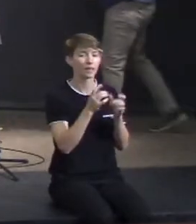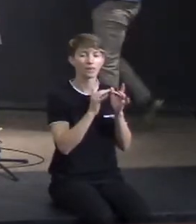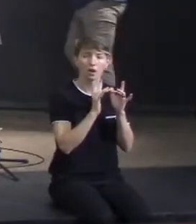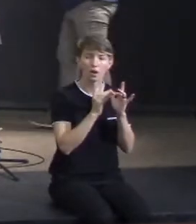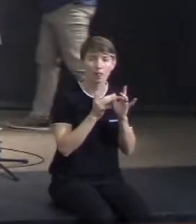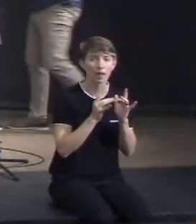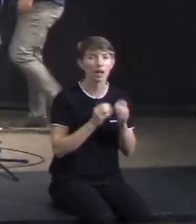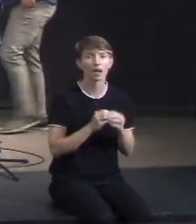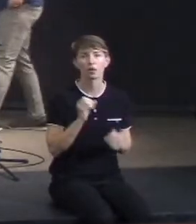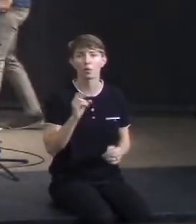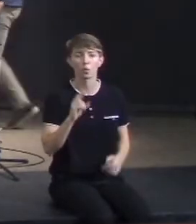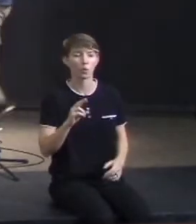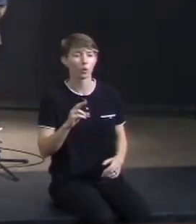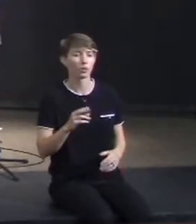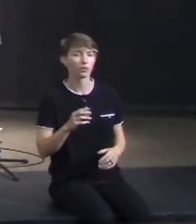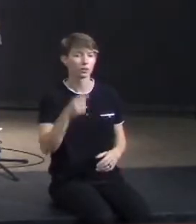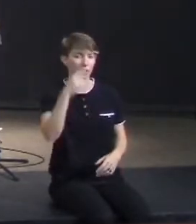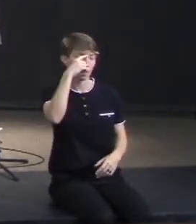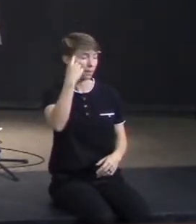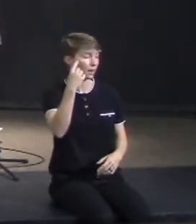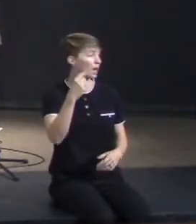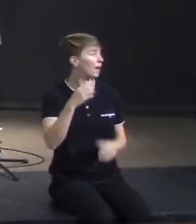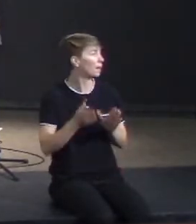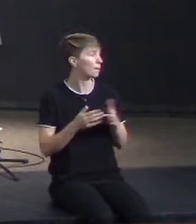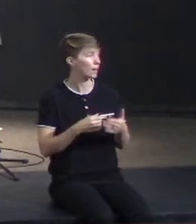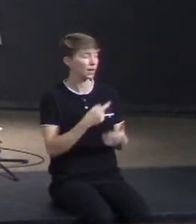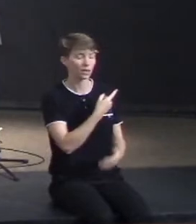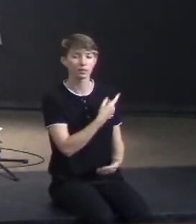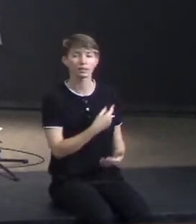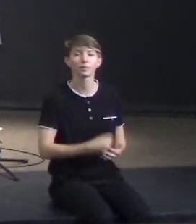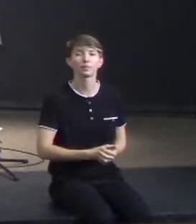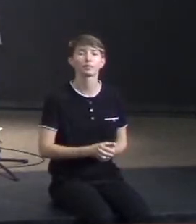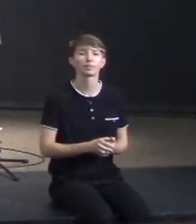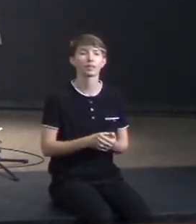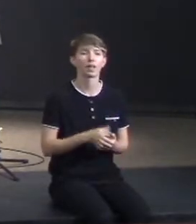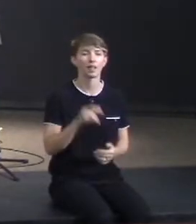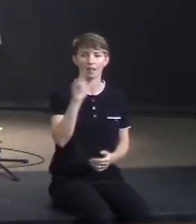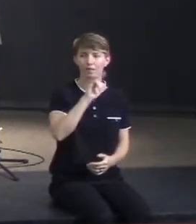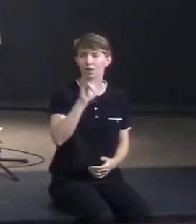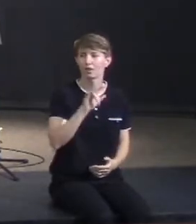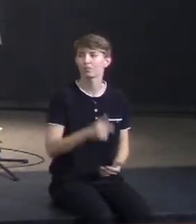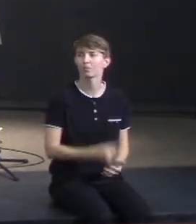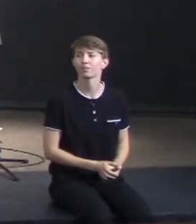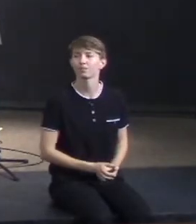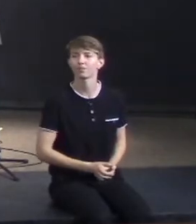give in person, there's a black box next to the door over there. Love y'all.